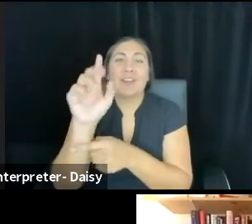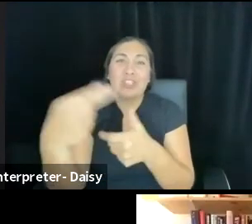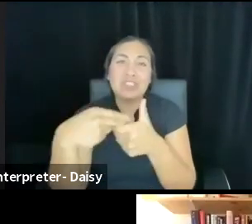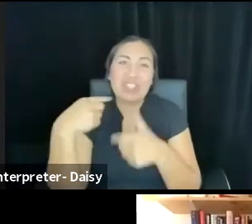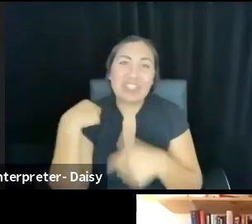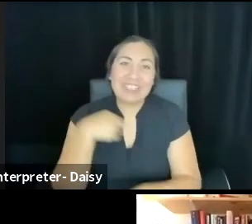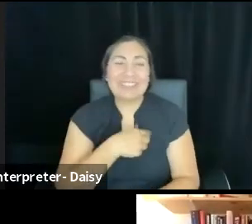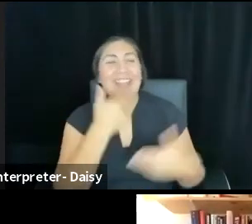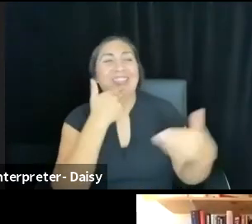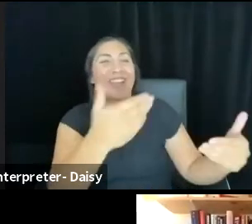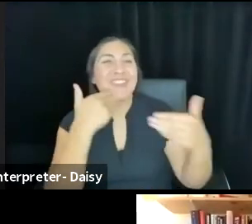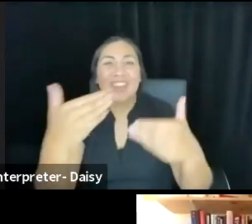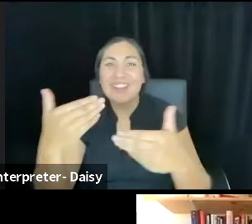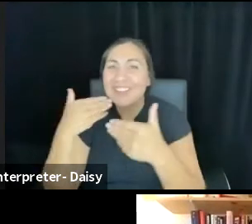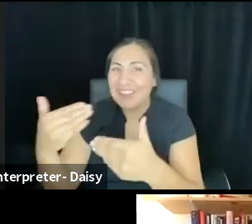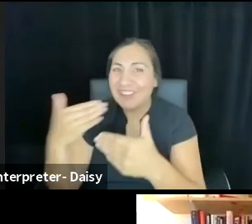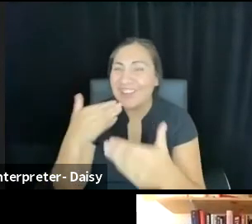much. Thank you.